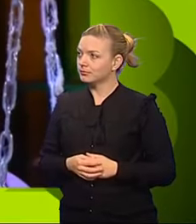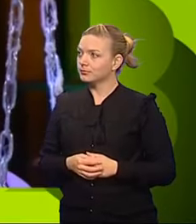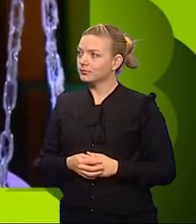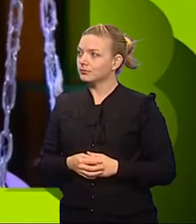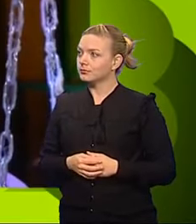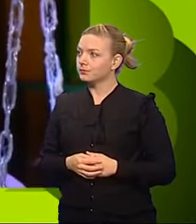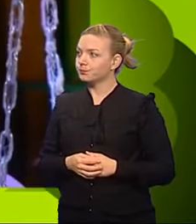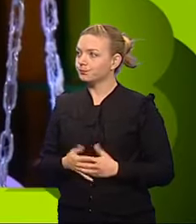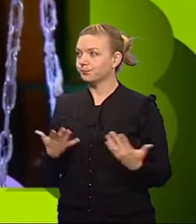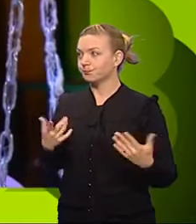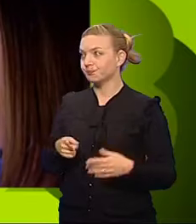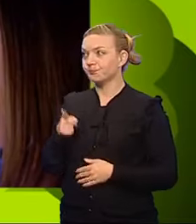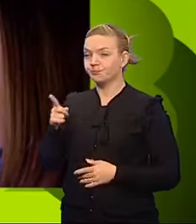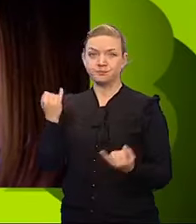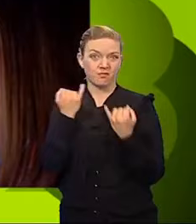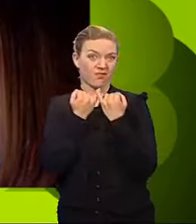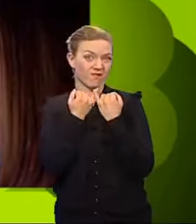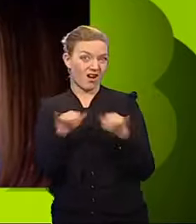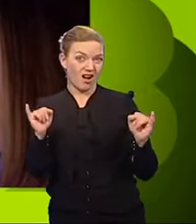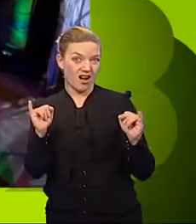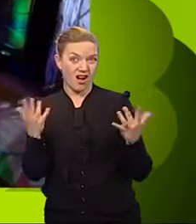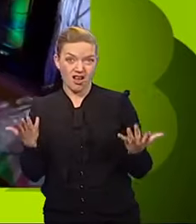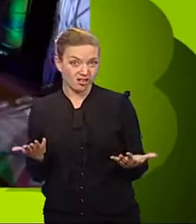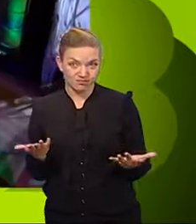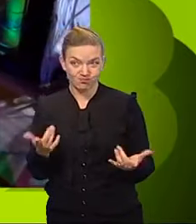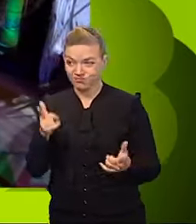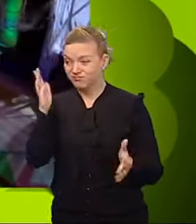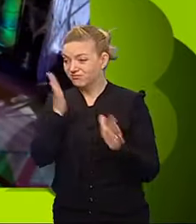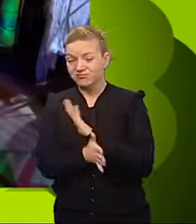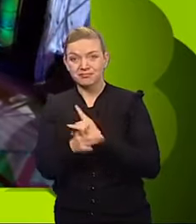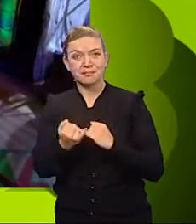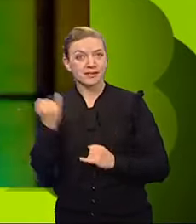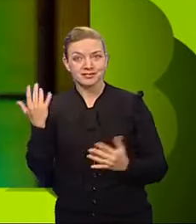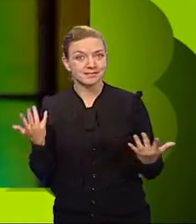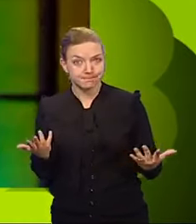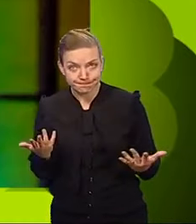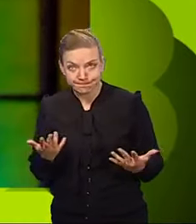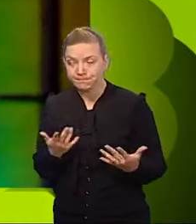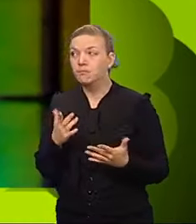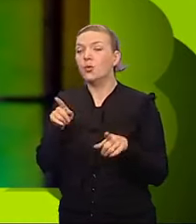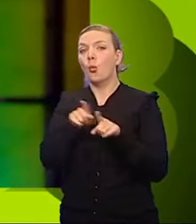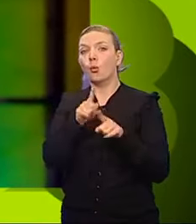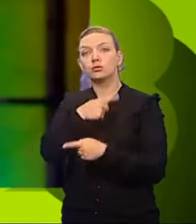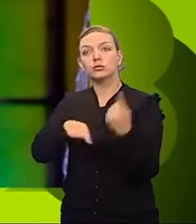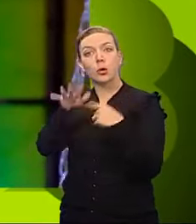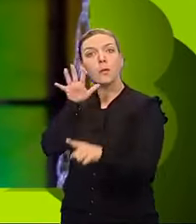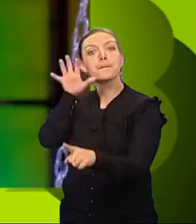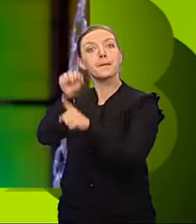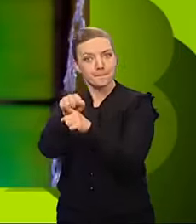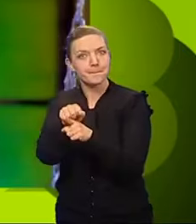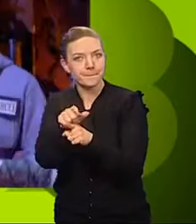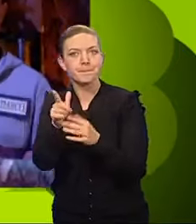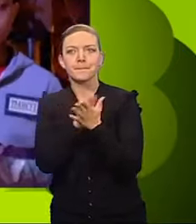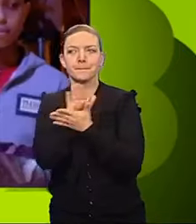Florence, you failed to sabotage the challenge. And you were detected. Therefore, you will not be leaving this